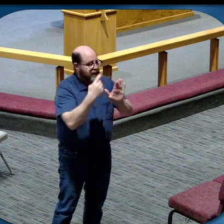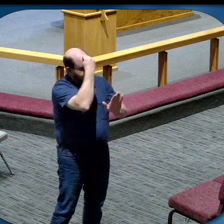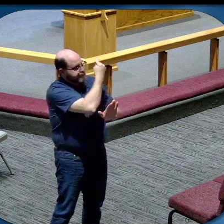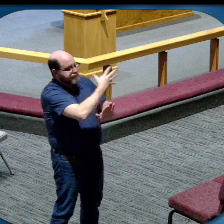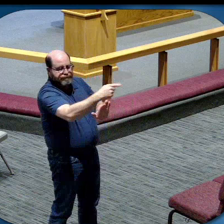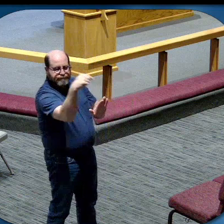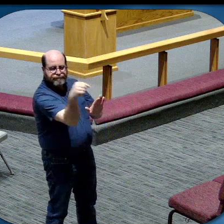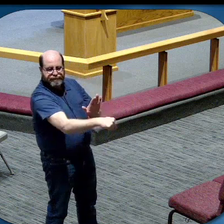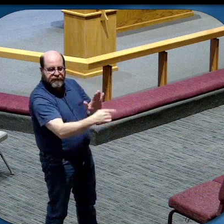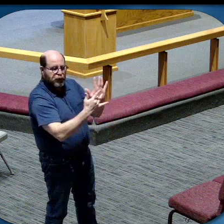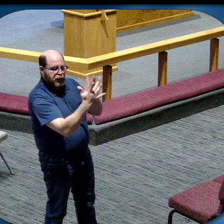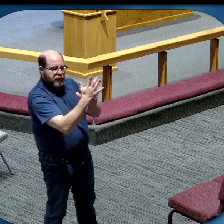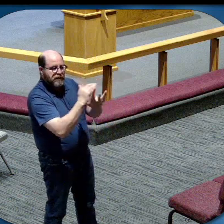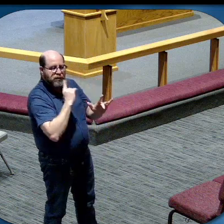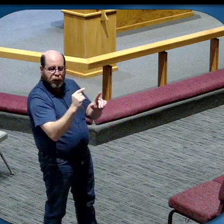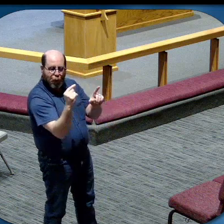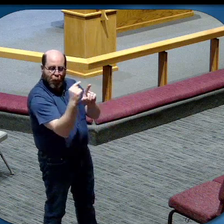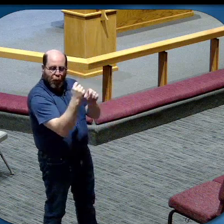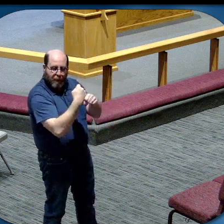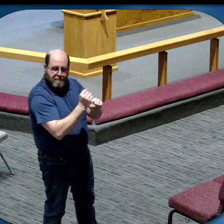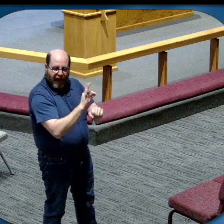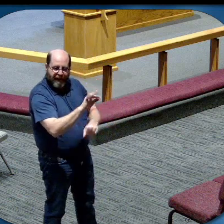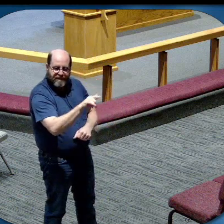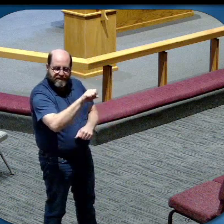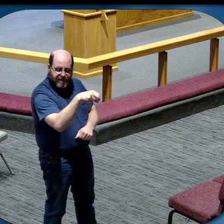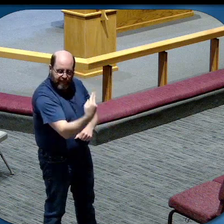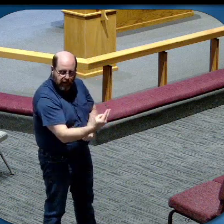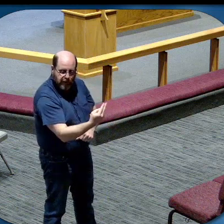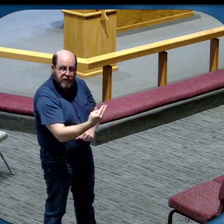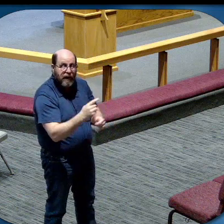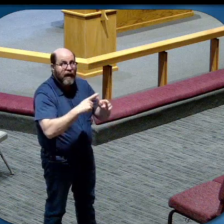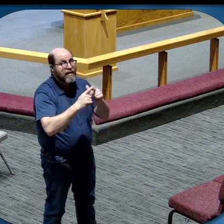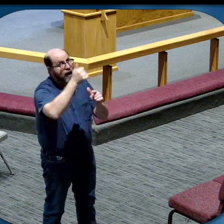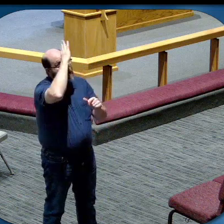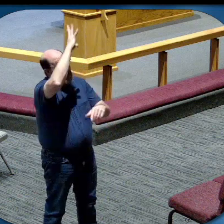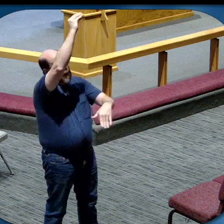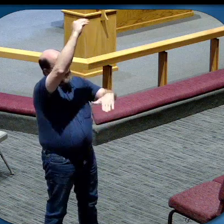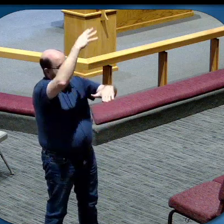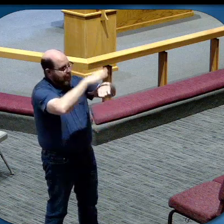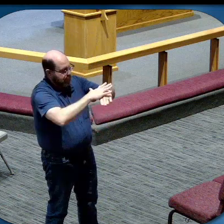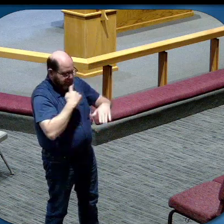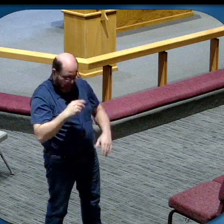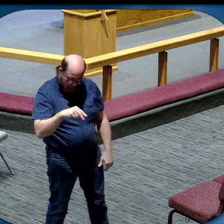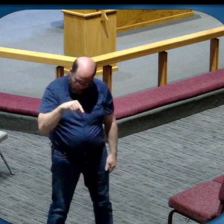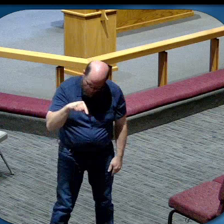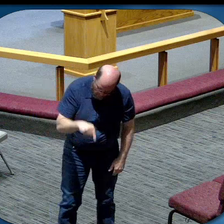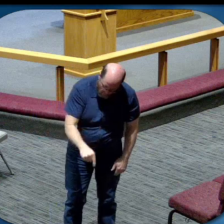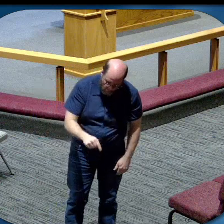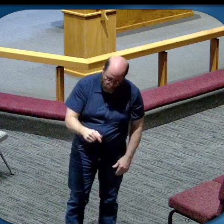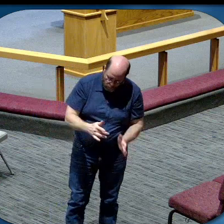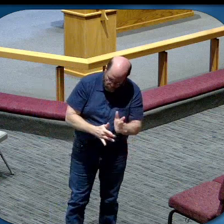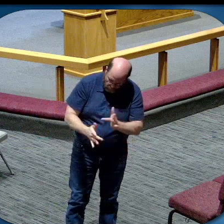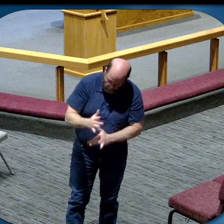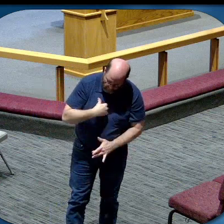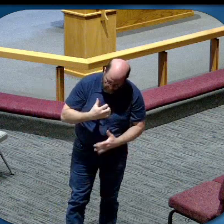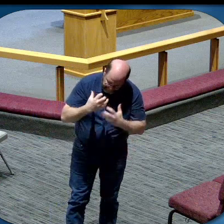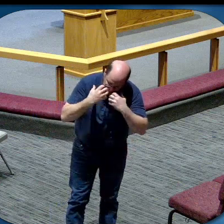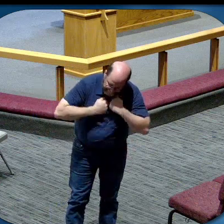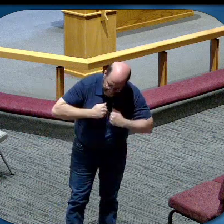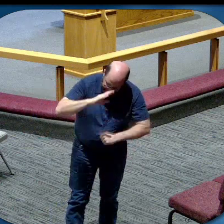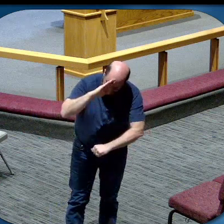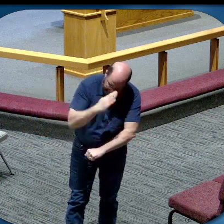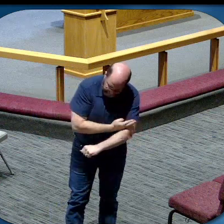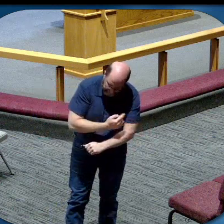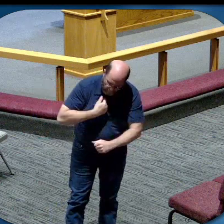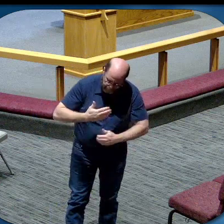flesh for us when he says, "You are my beloved Son, with you I am well pleased." So let's begin